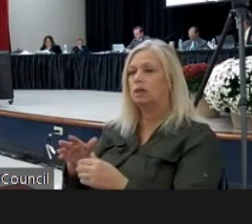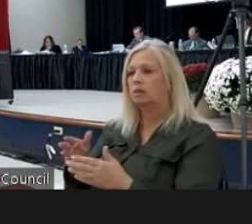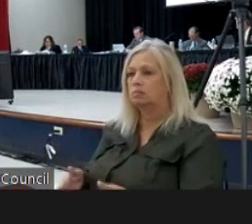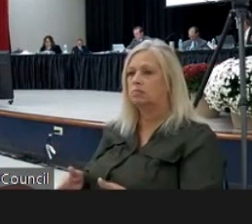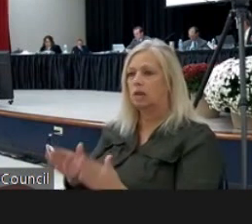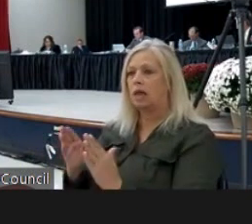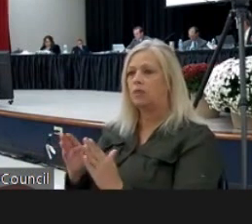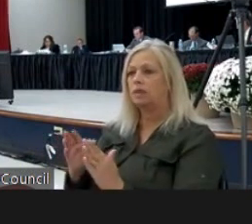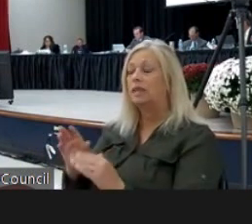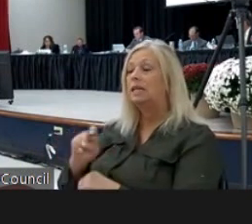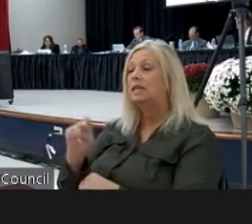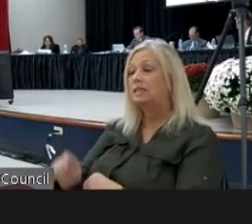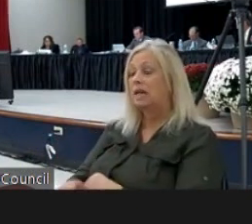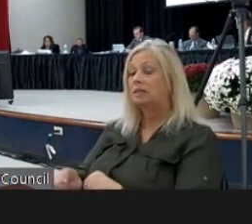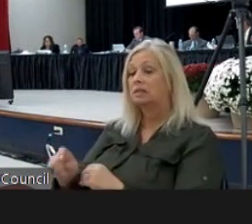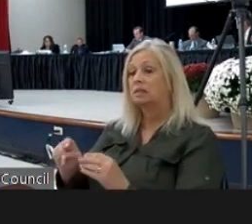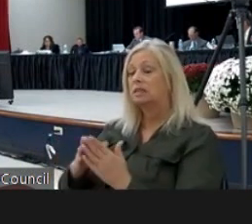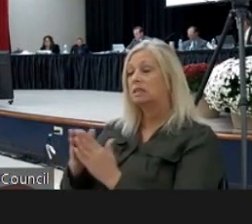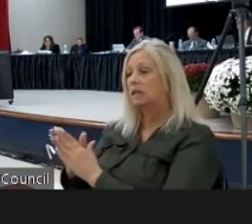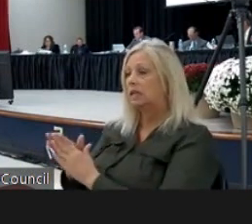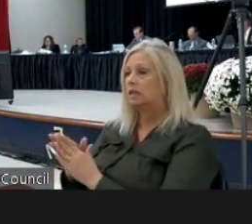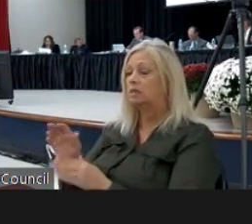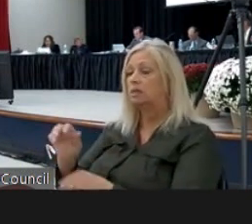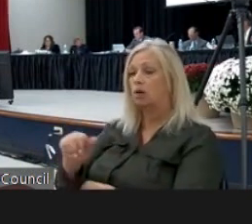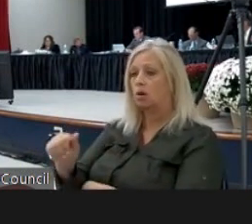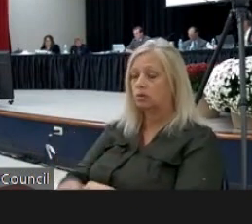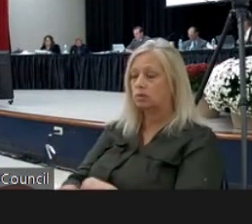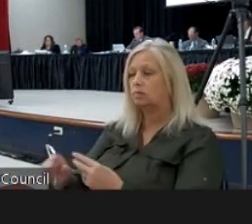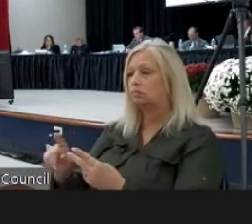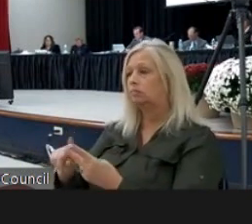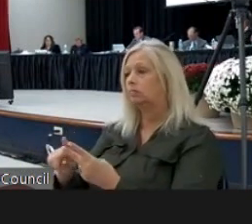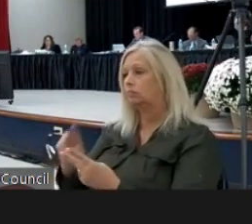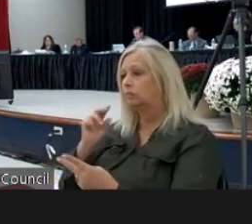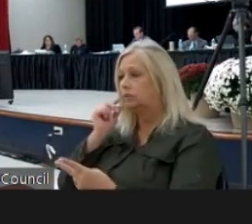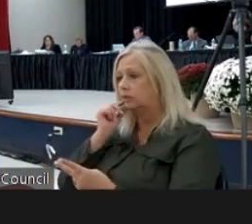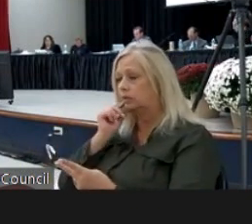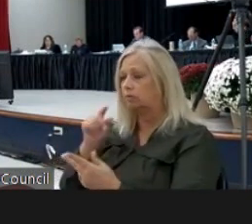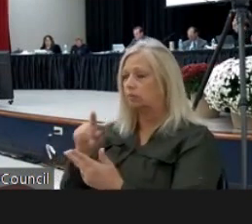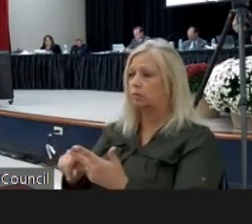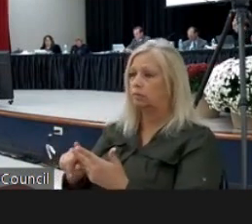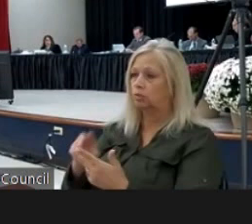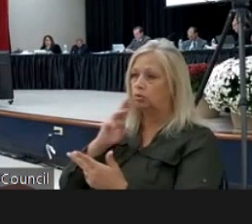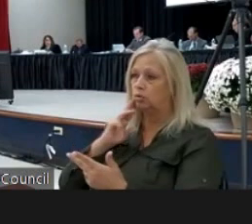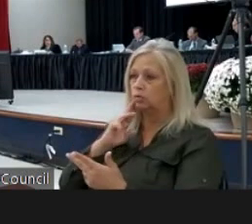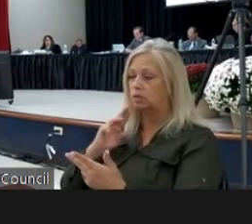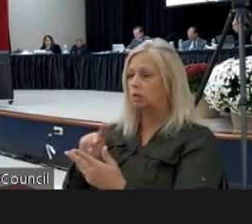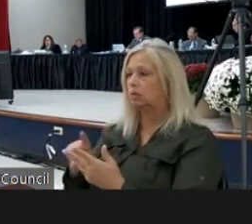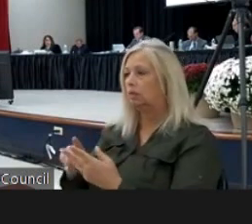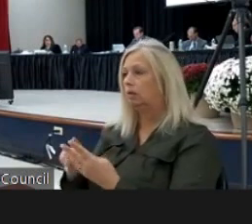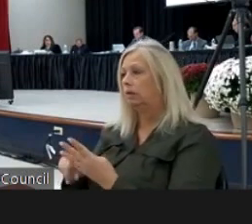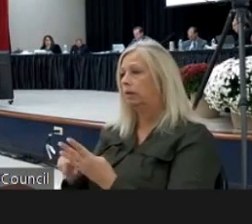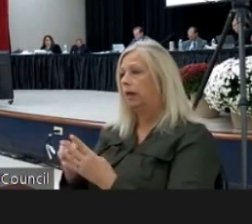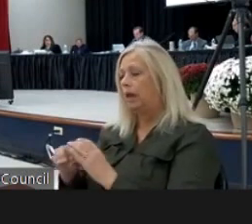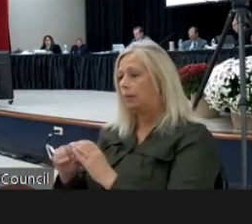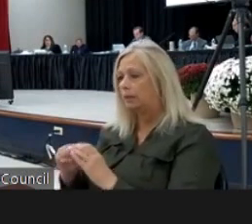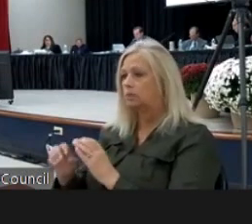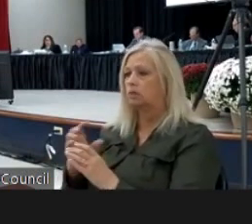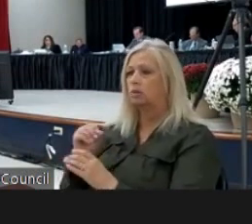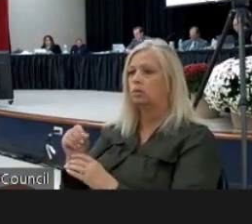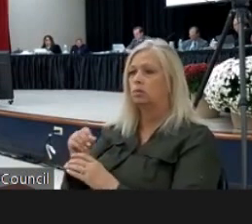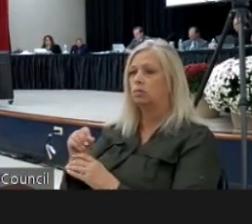including Texas cities, Austin, San Antonio, Houston, El Paso, Denton, and College Station.